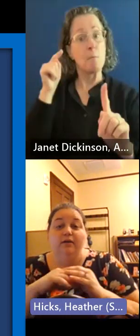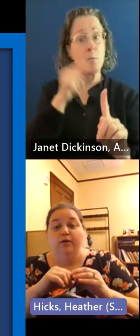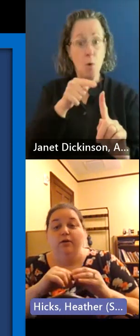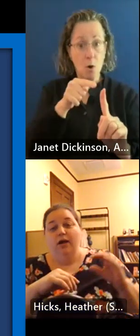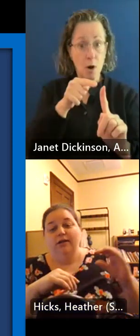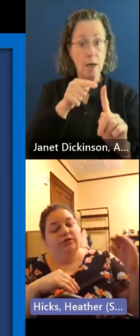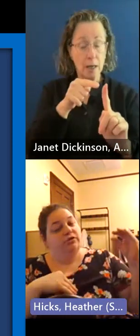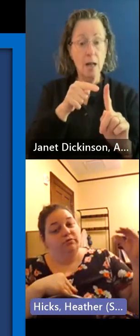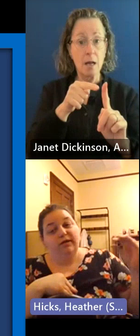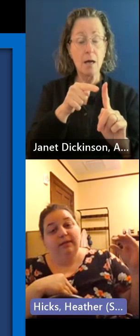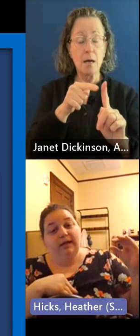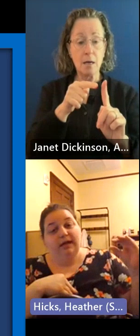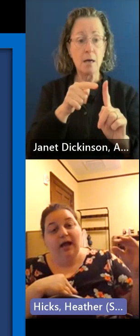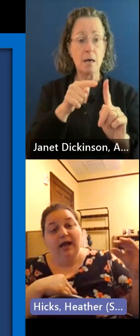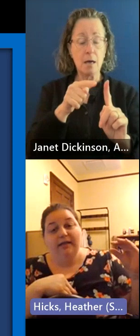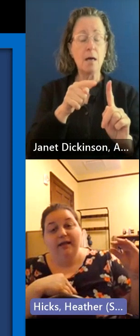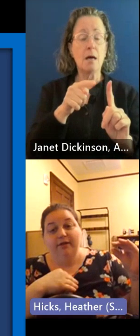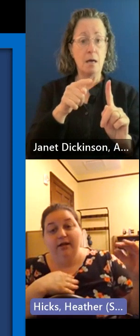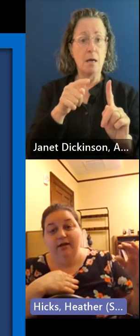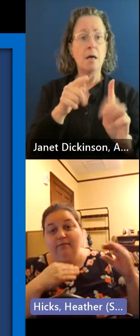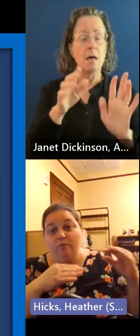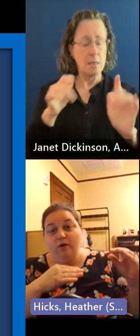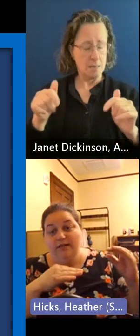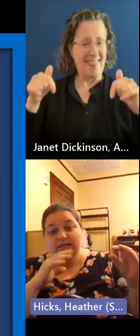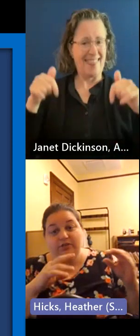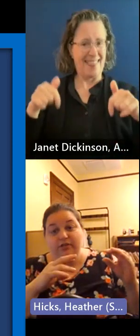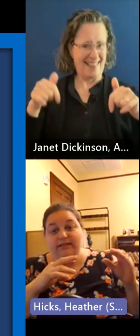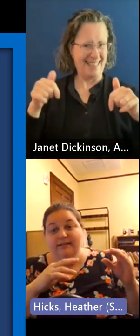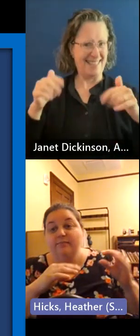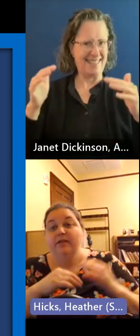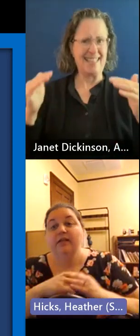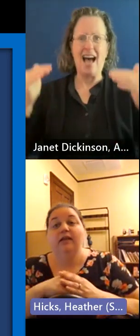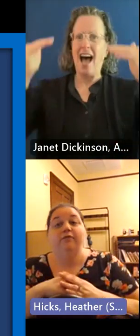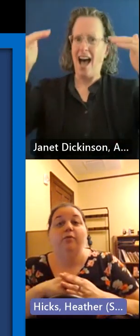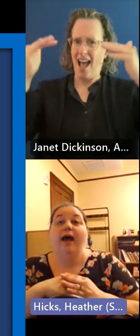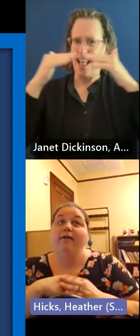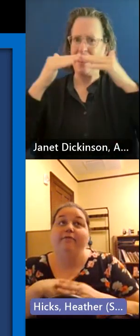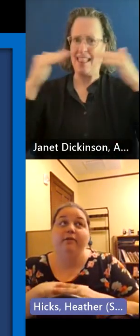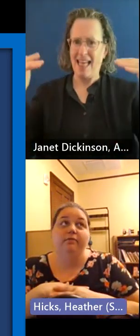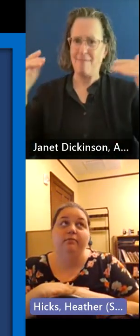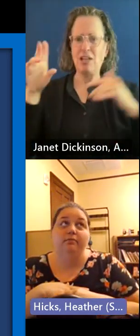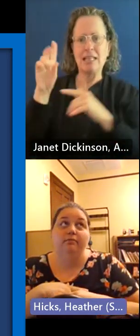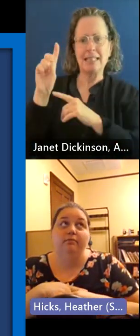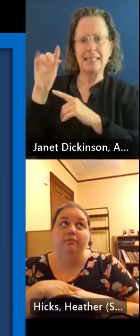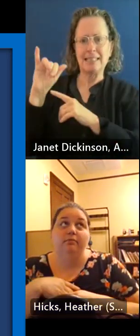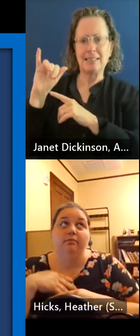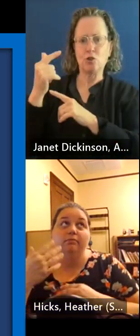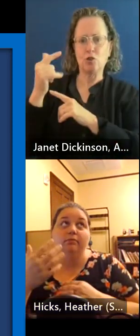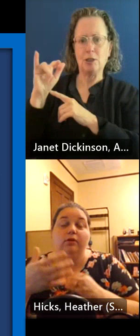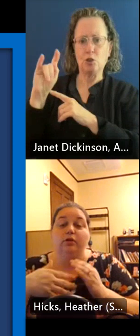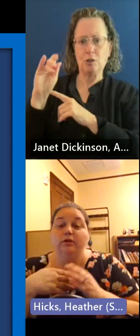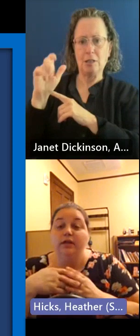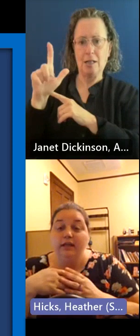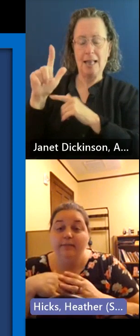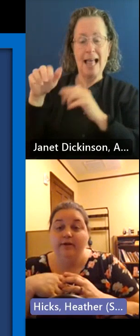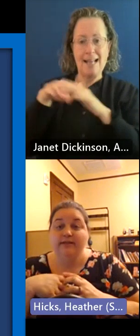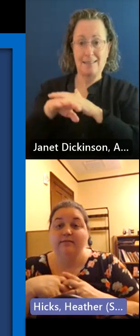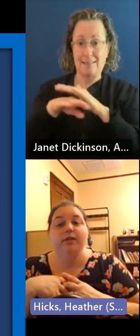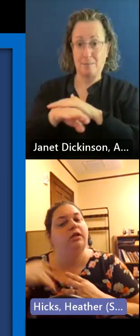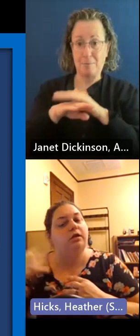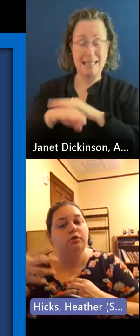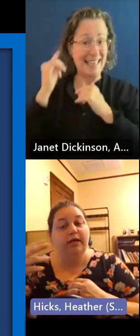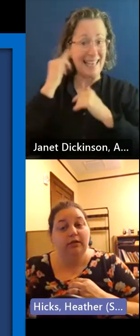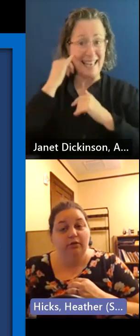covering extremely high level of what is digital accessibility. If you haven't learned anything